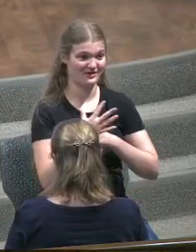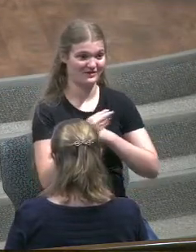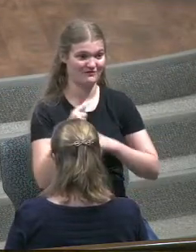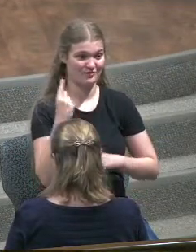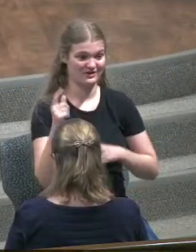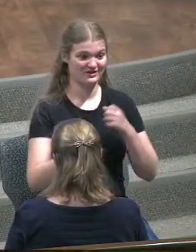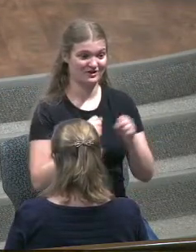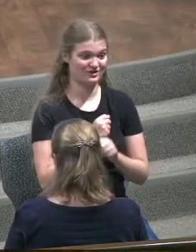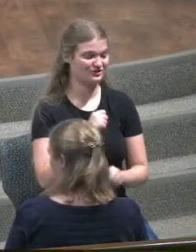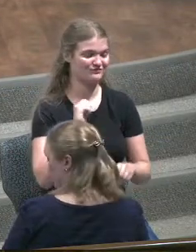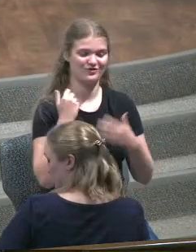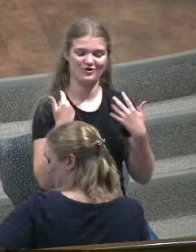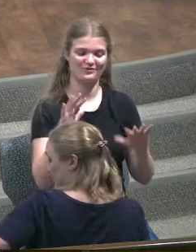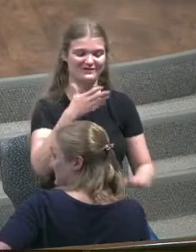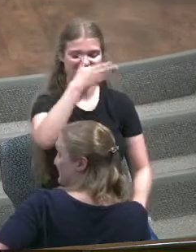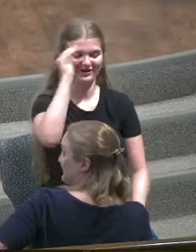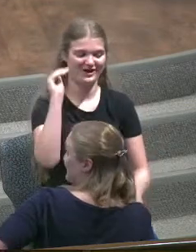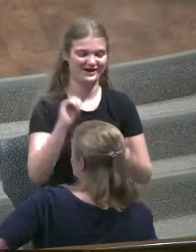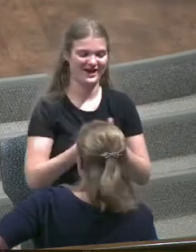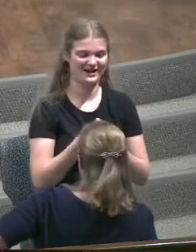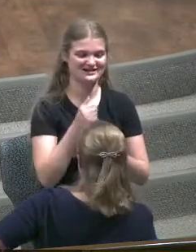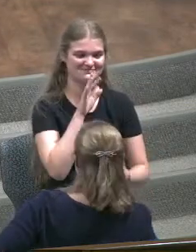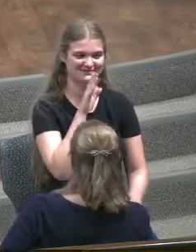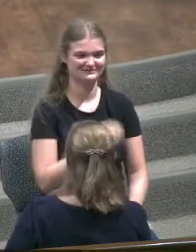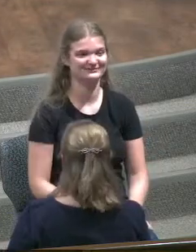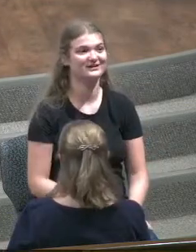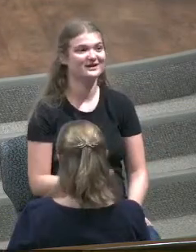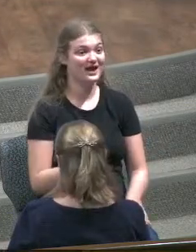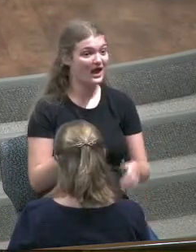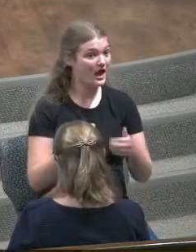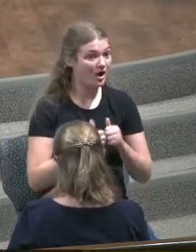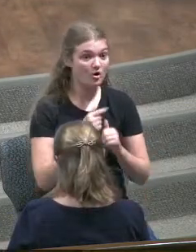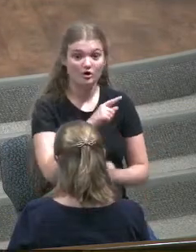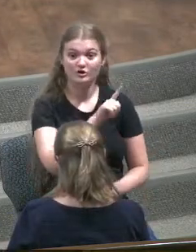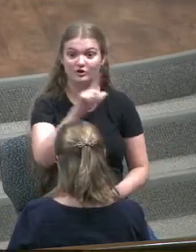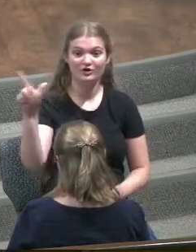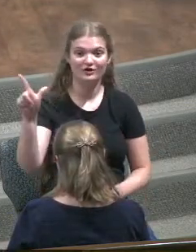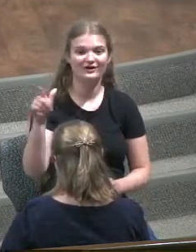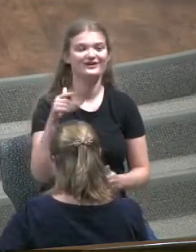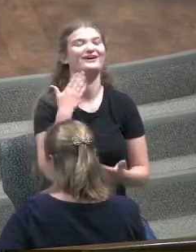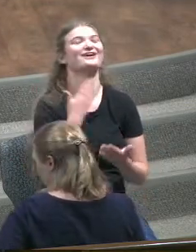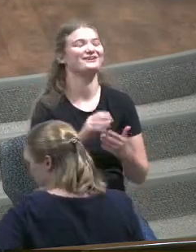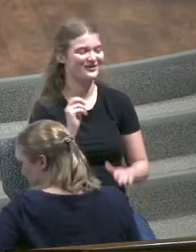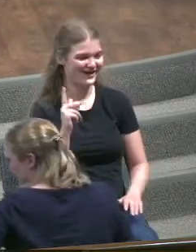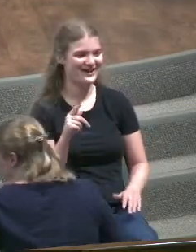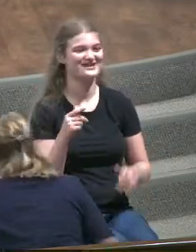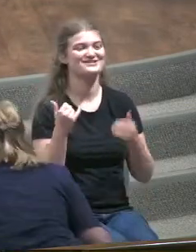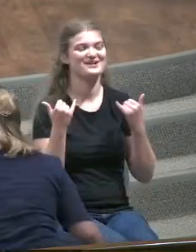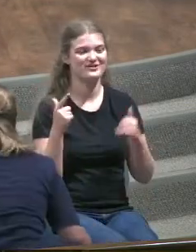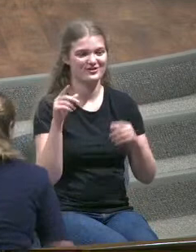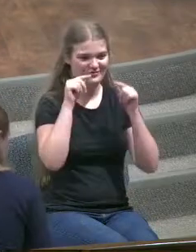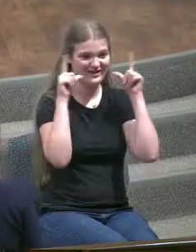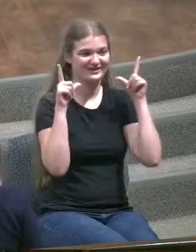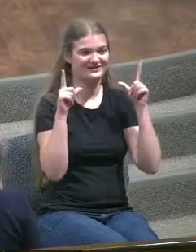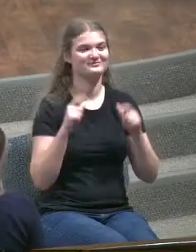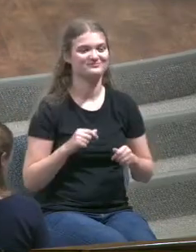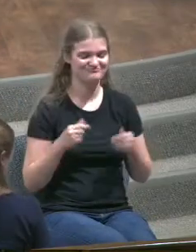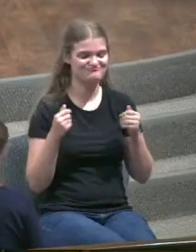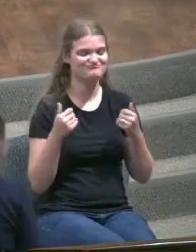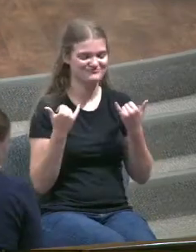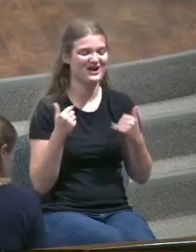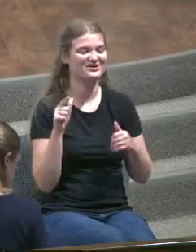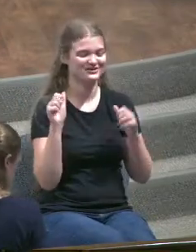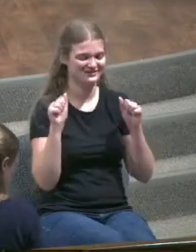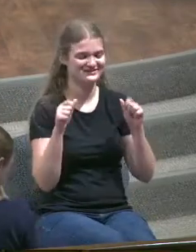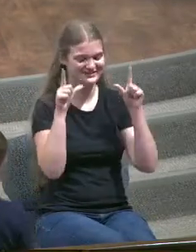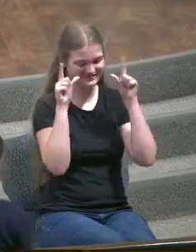already forgotten how to... How are we doing? Good? All right, there we go. Now you're awake. Now you can go to sleep. I'll give you plenty of time to sleep